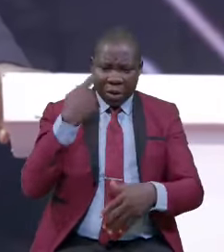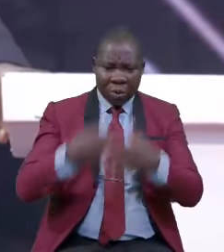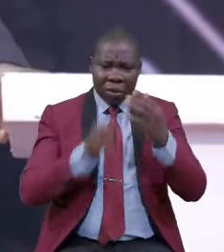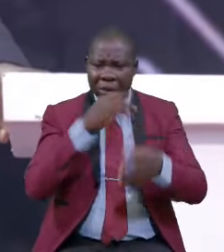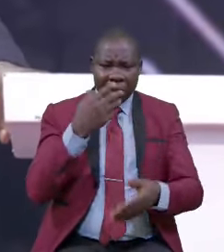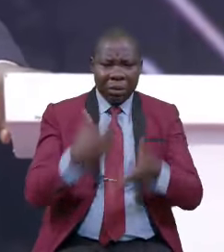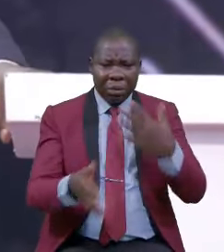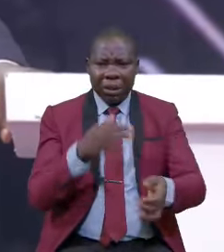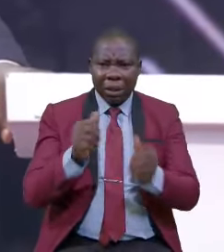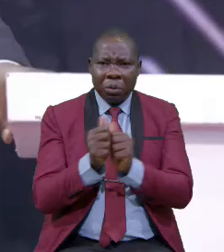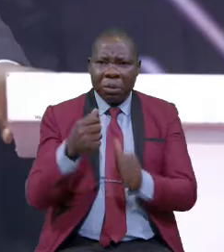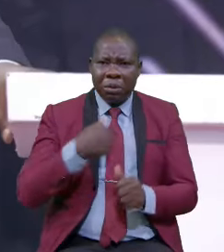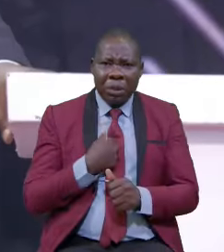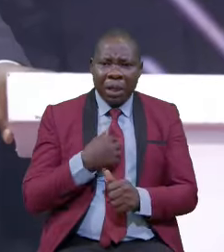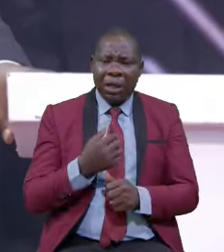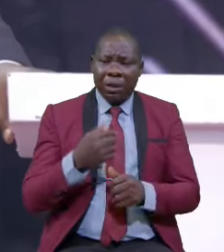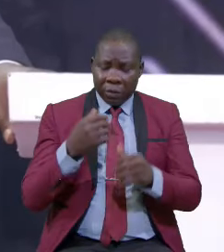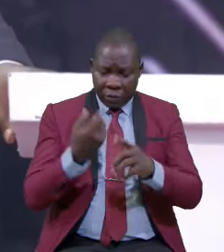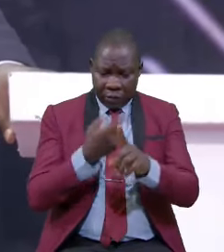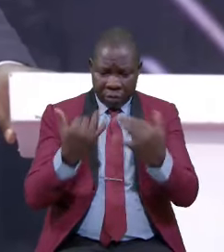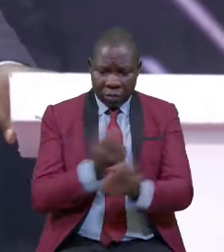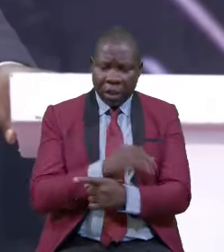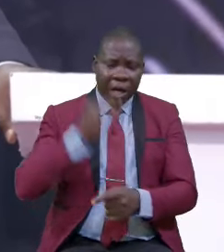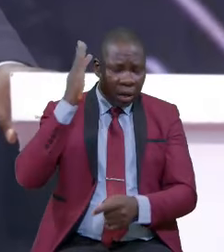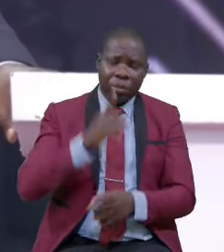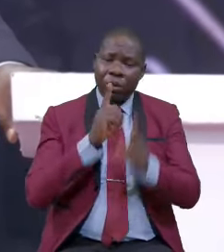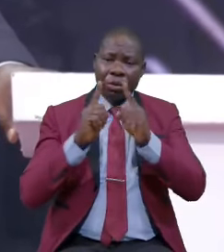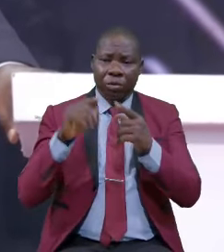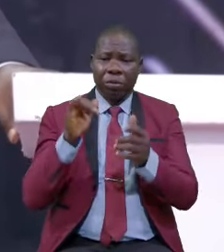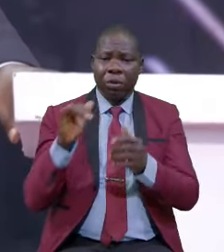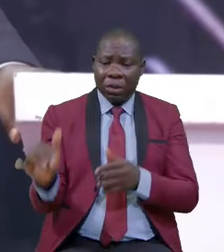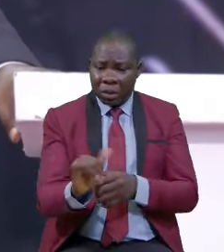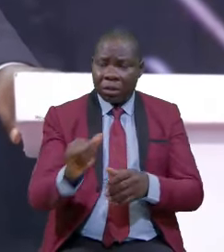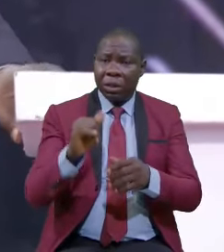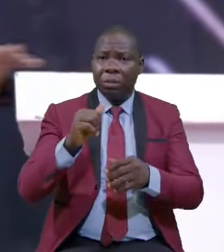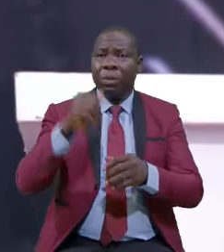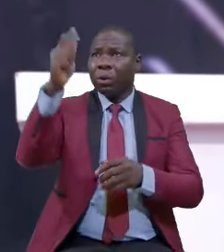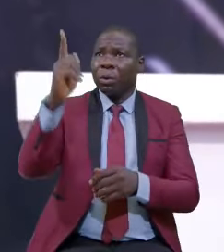I'll talk to that same God, my Father, and he will talk, and he will answer my prayer.